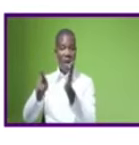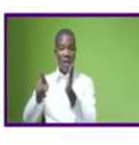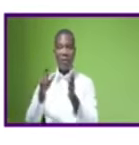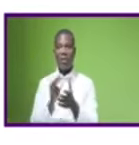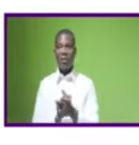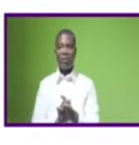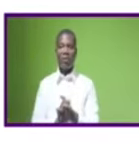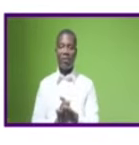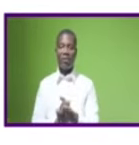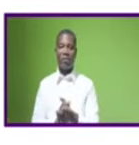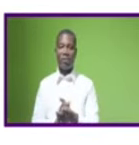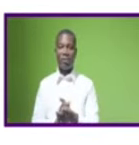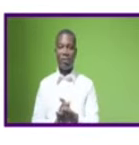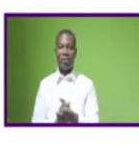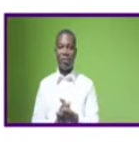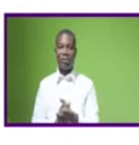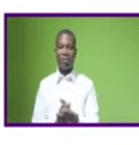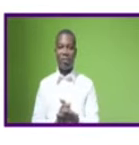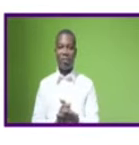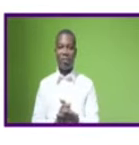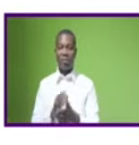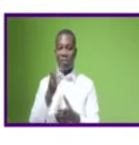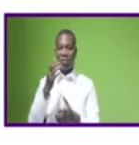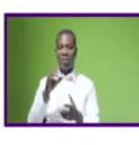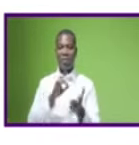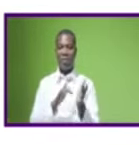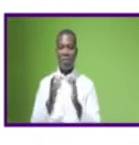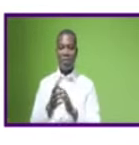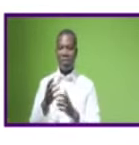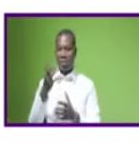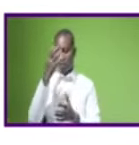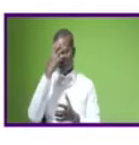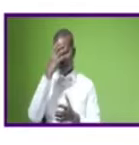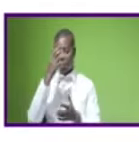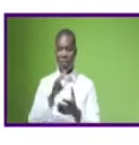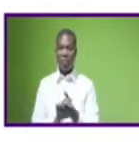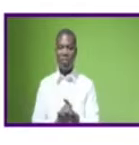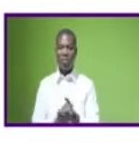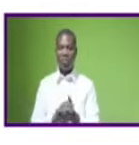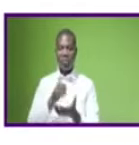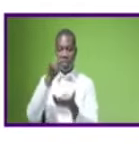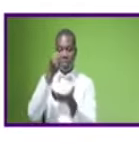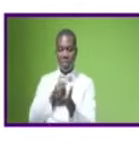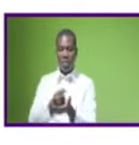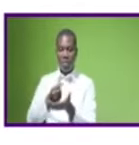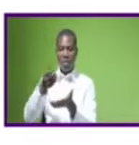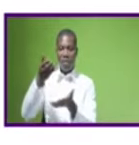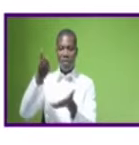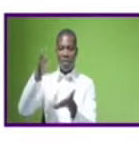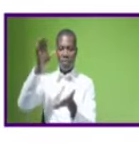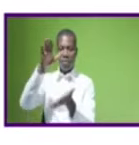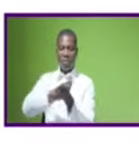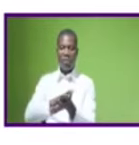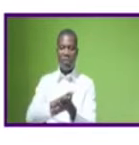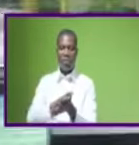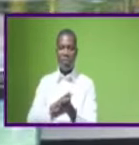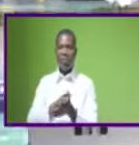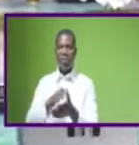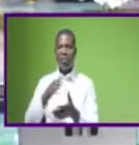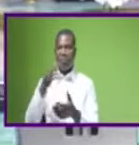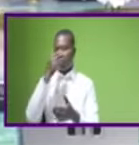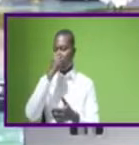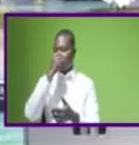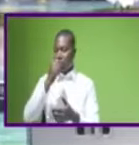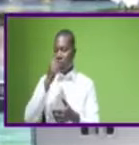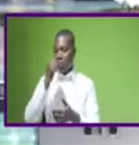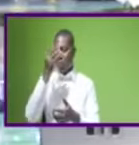Veronica, was his hair also part of it? Say Yesu. If Jesus, Veronica napkin, as